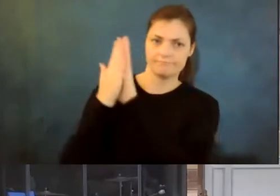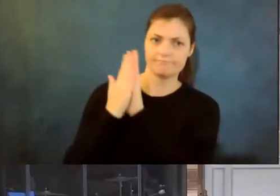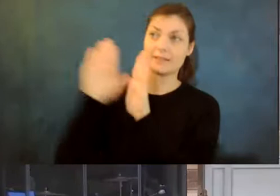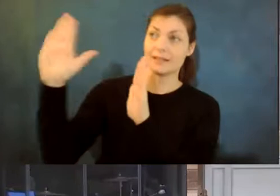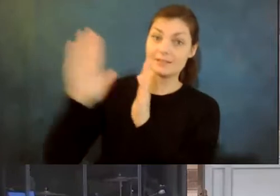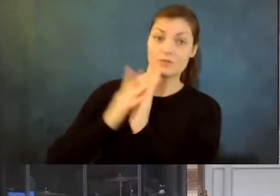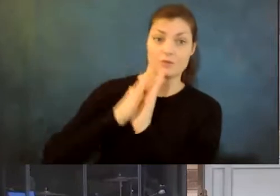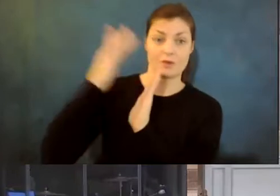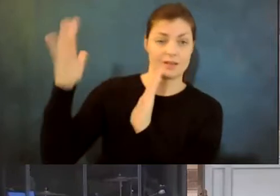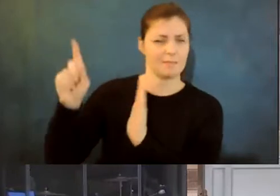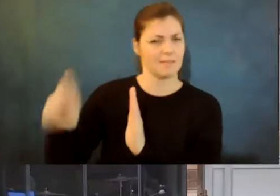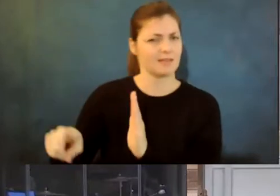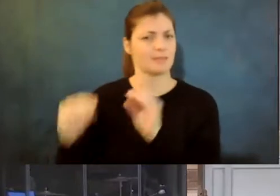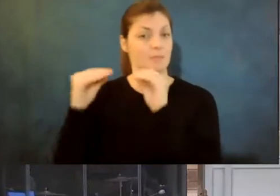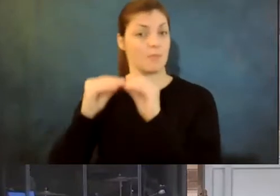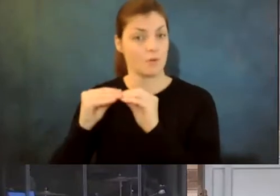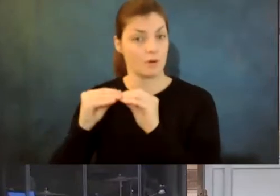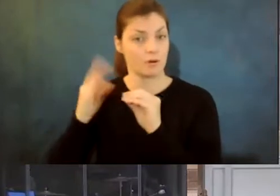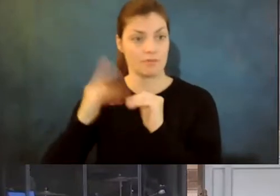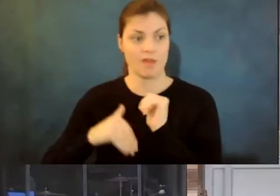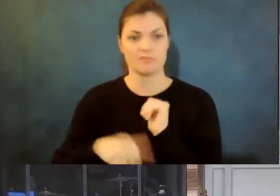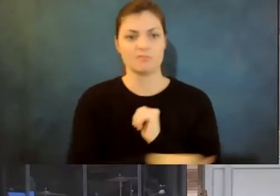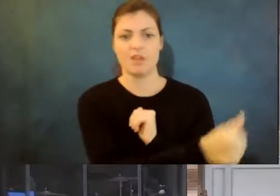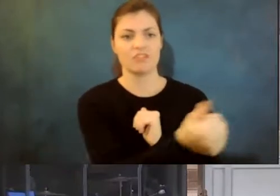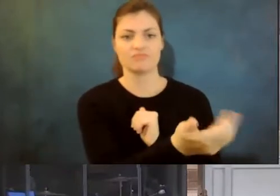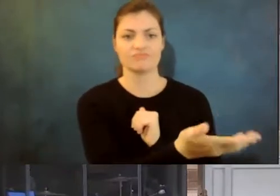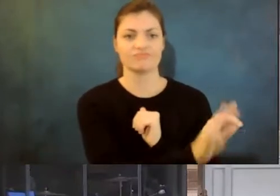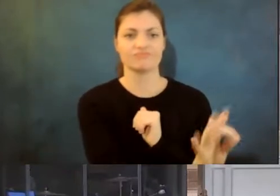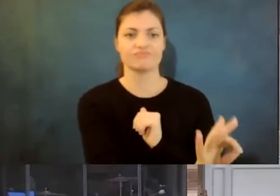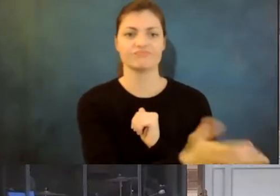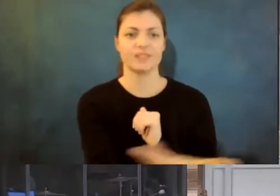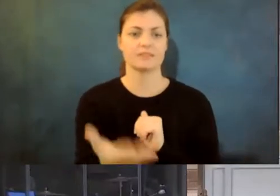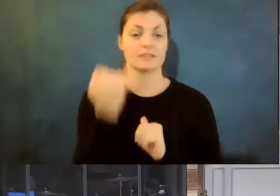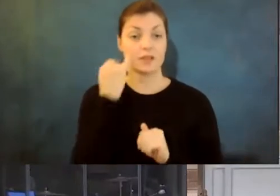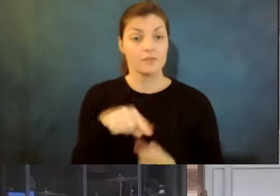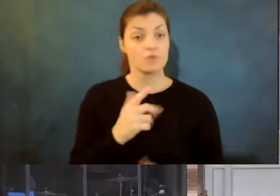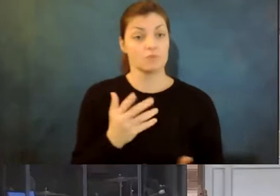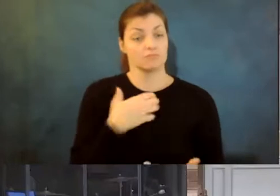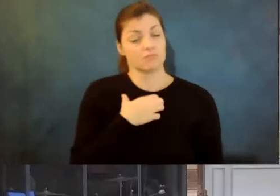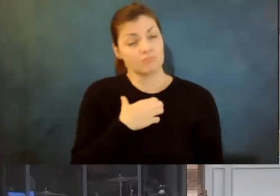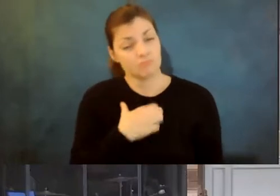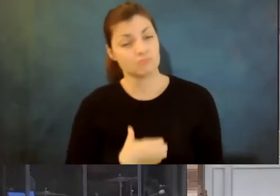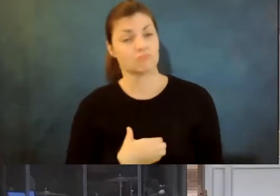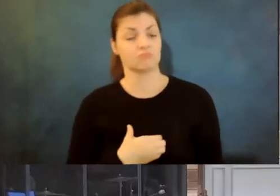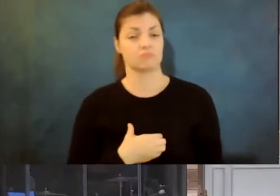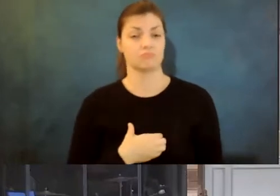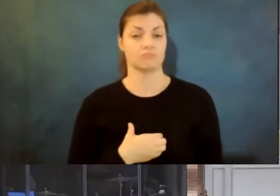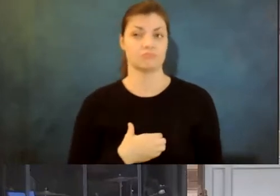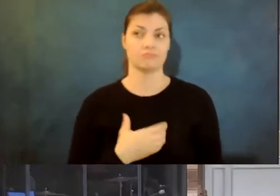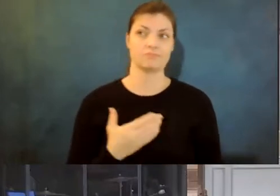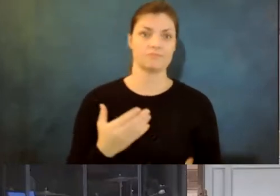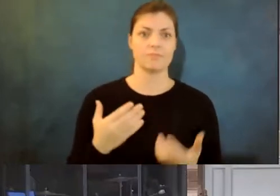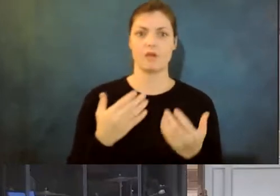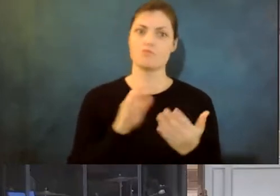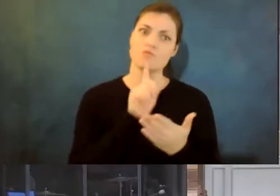glory more than anything else. If you desire a nicer car more